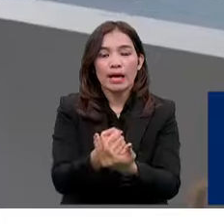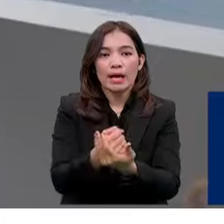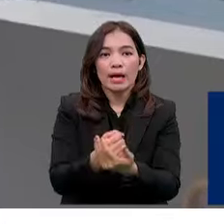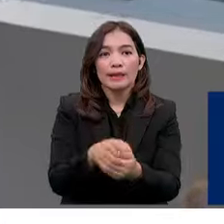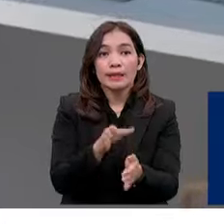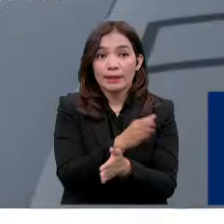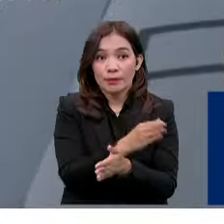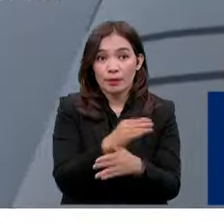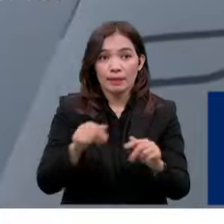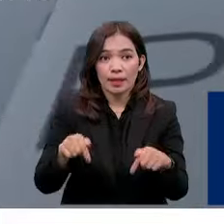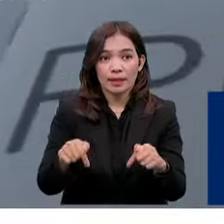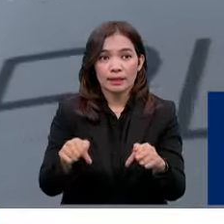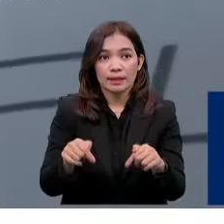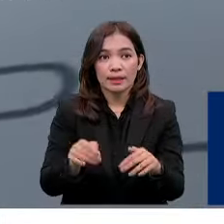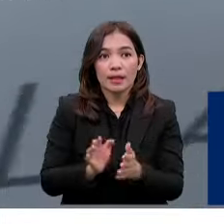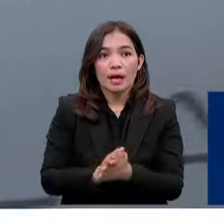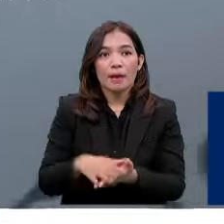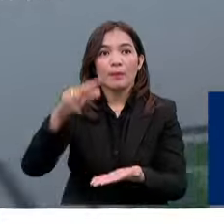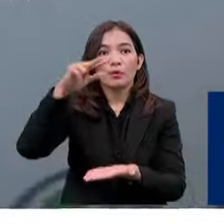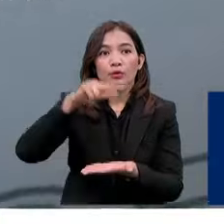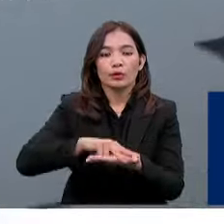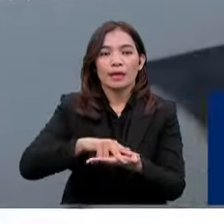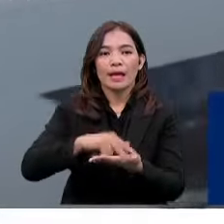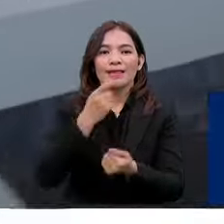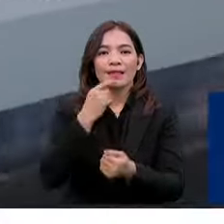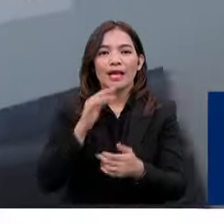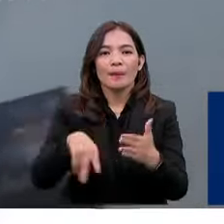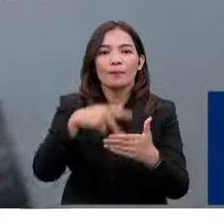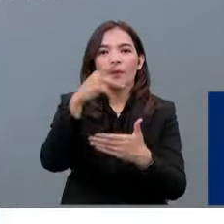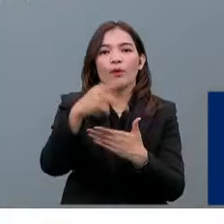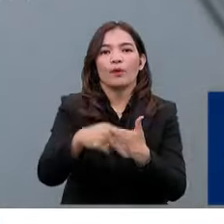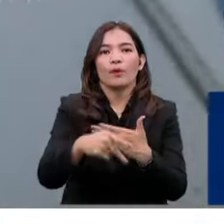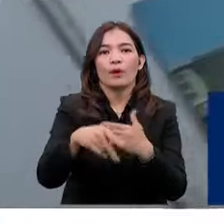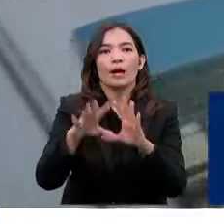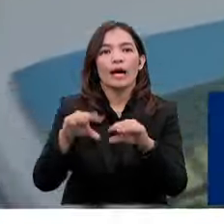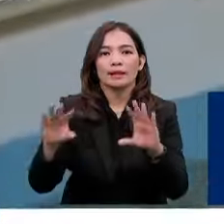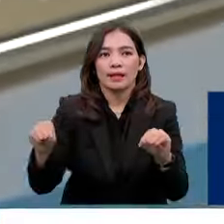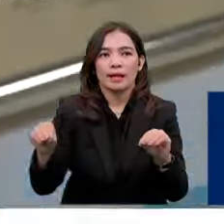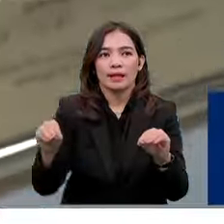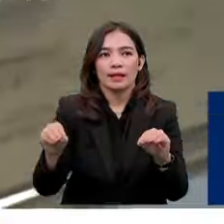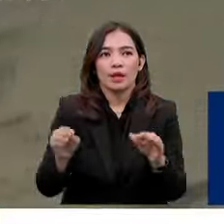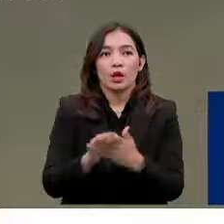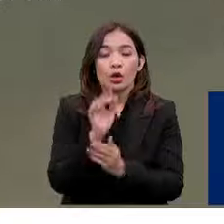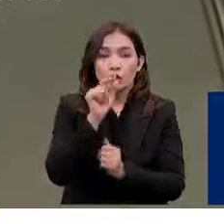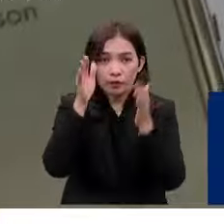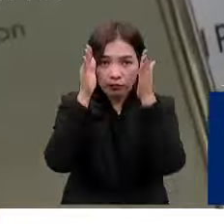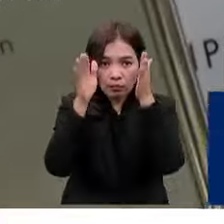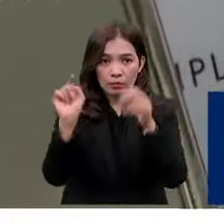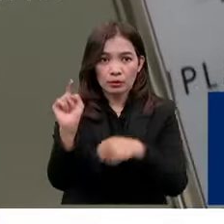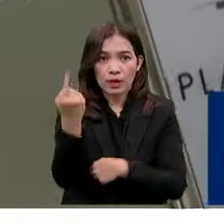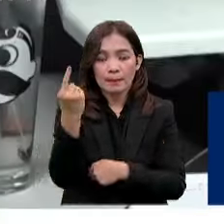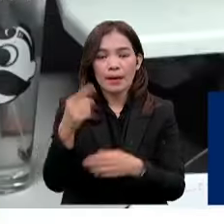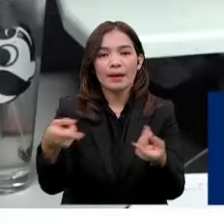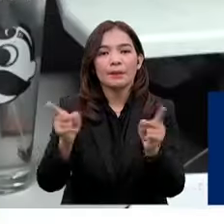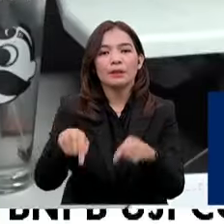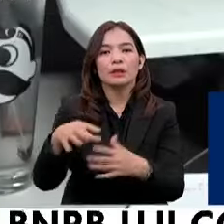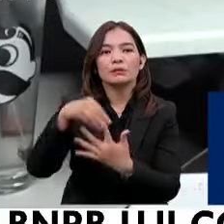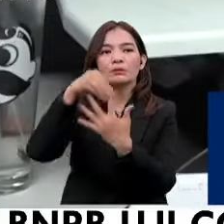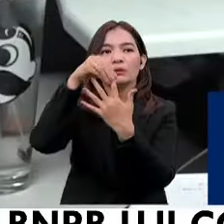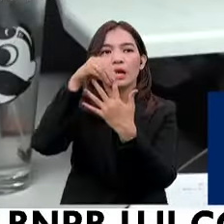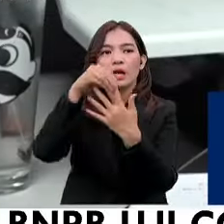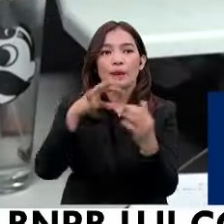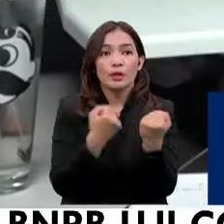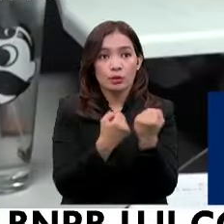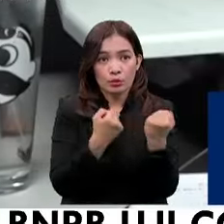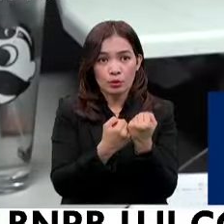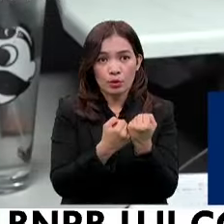components make a project, a good project. So one of our main focuses, and I think what sets us apart, is we look